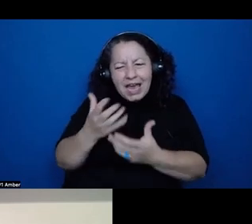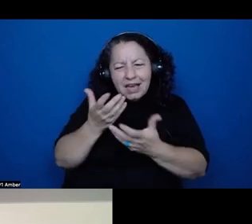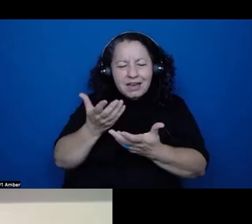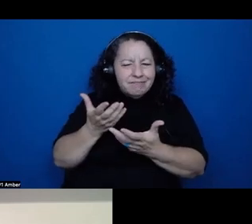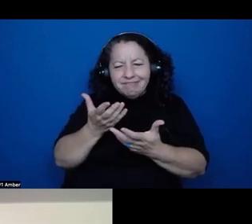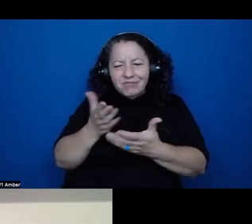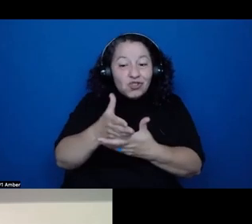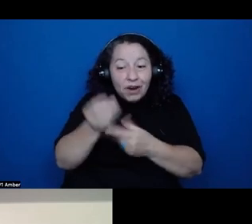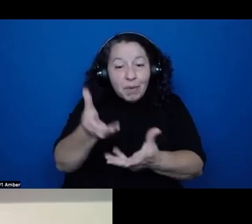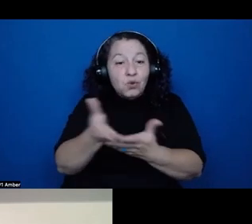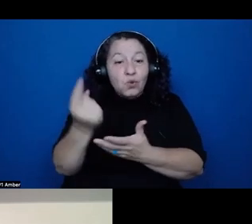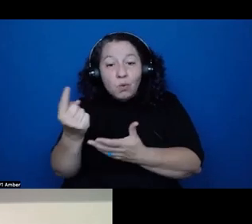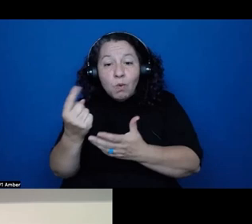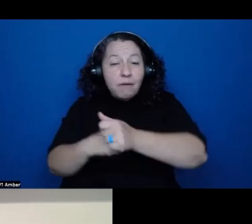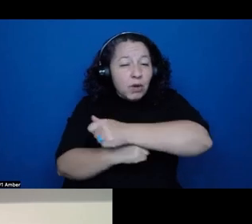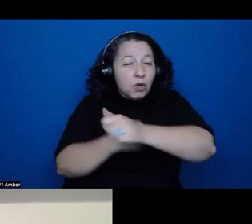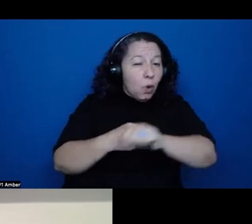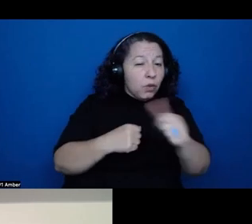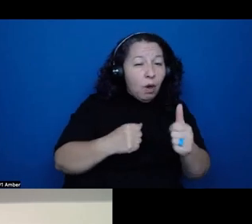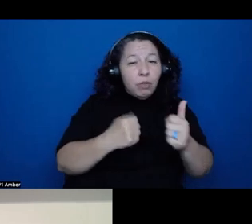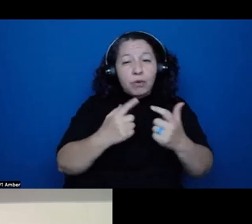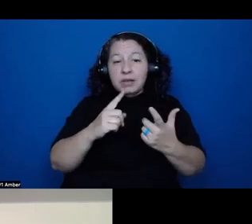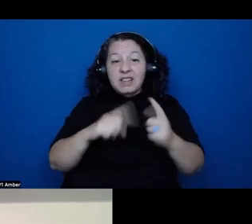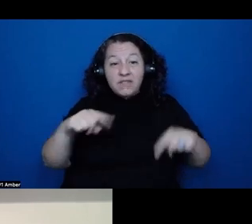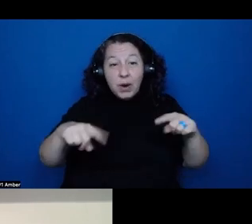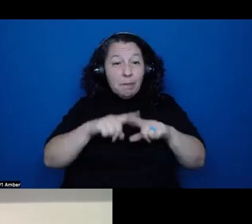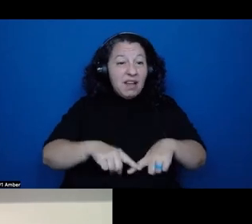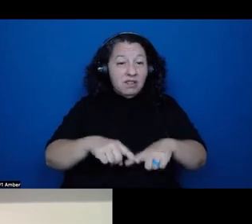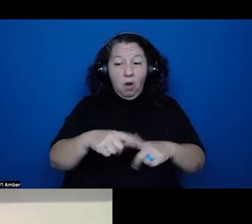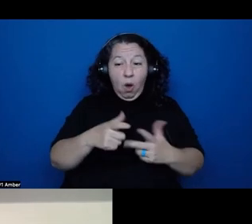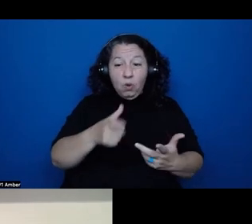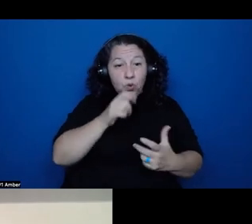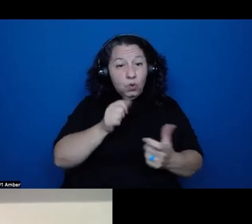on the audience that you have in mind for your work? That kind of thing.